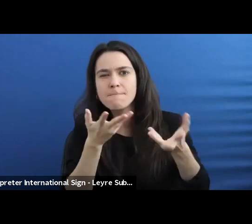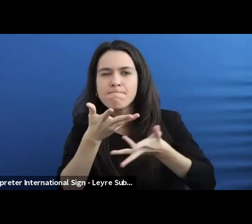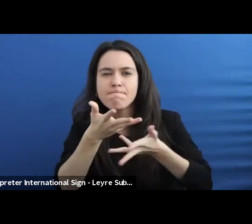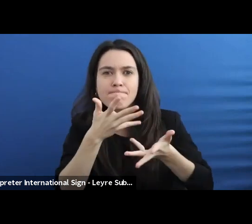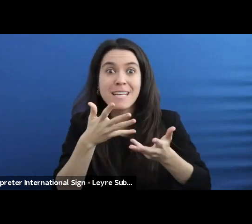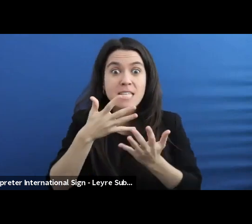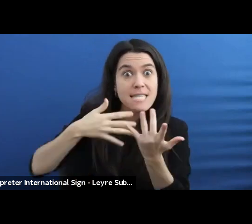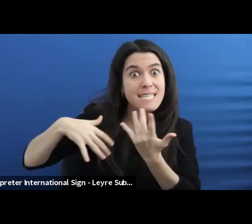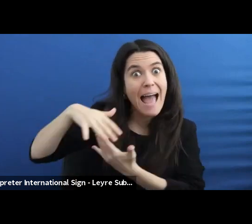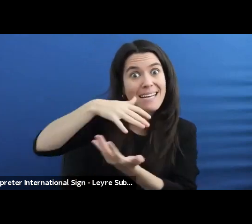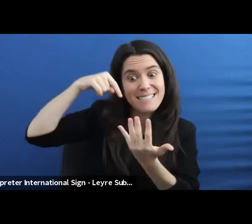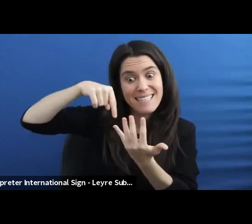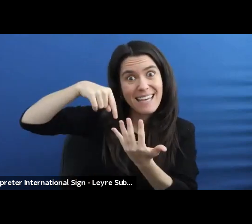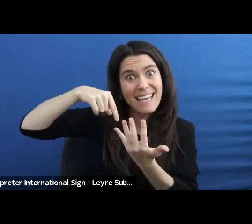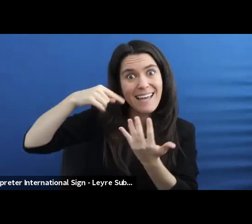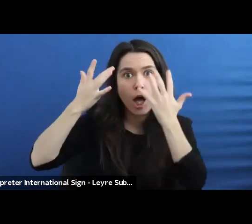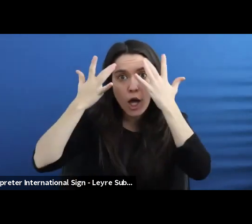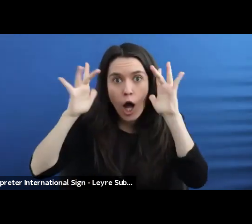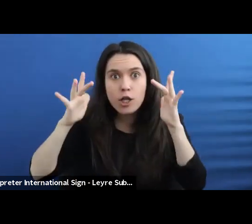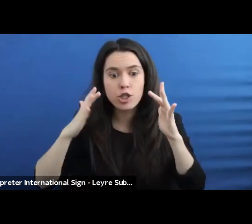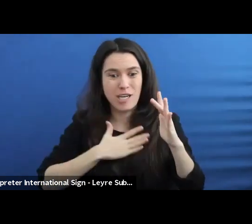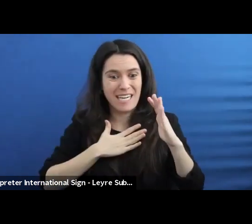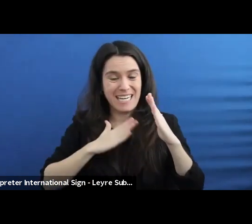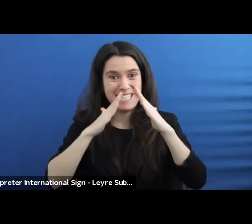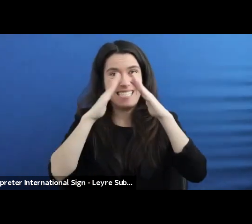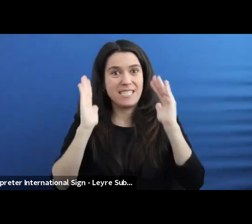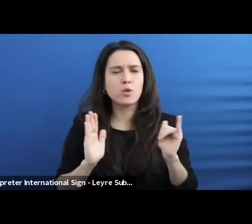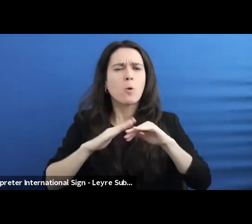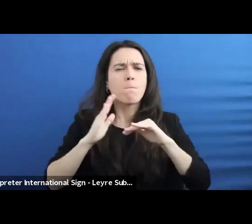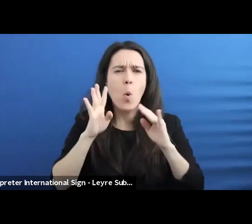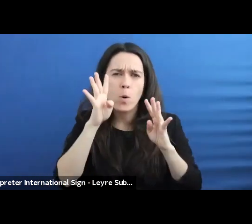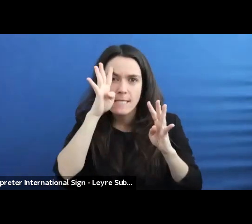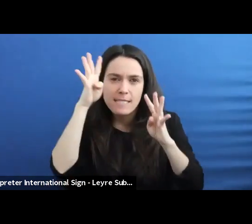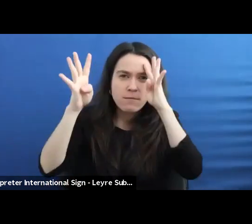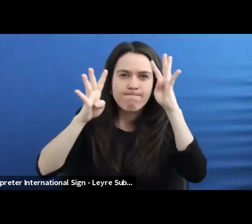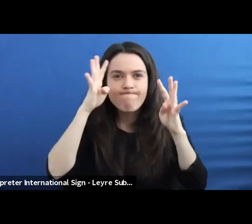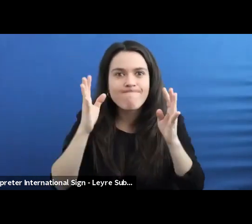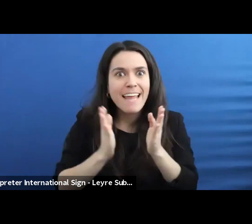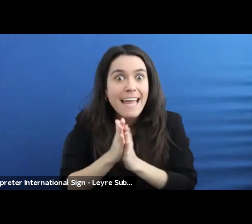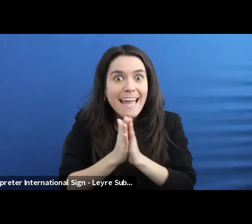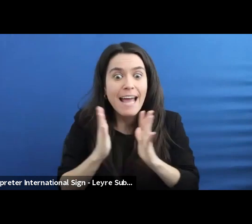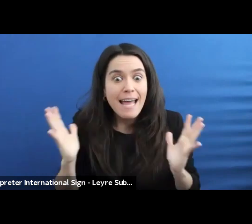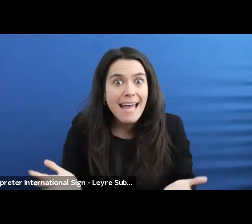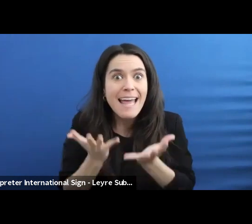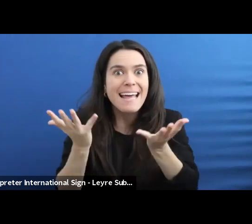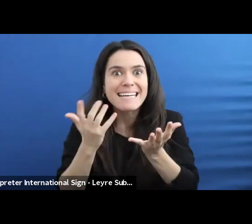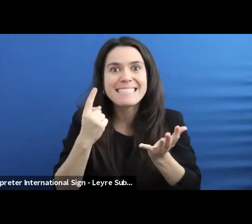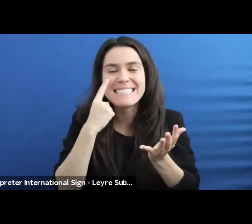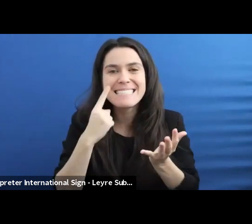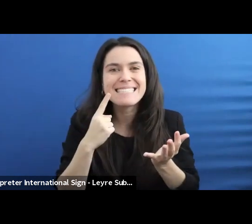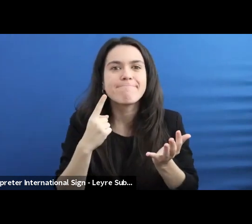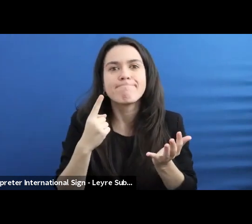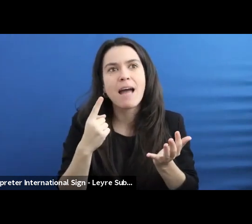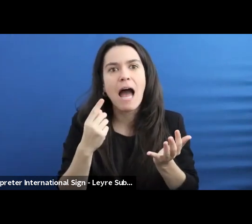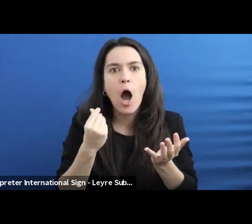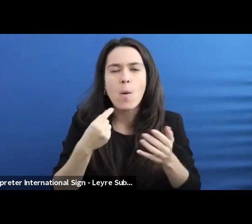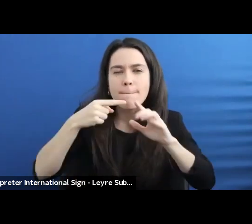of the cultural sector for a more more inventive, let's say, incentives and policies at a state level.